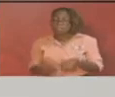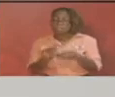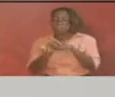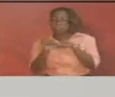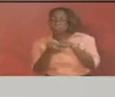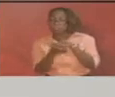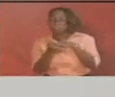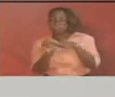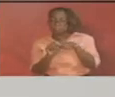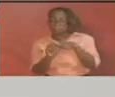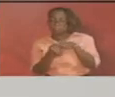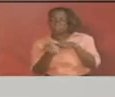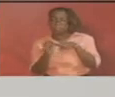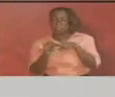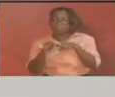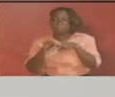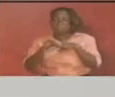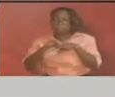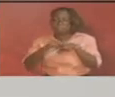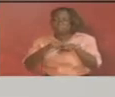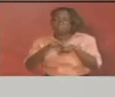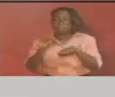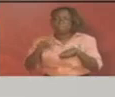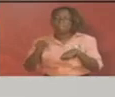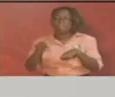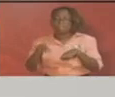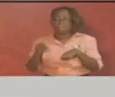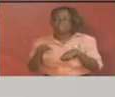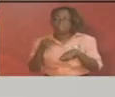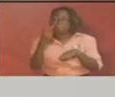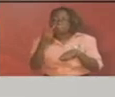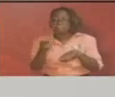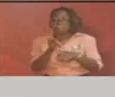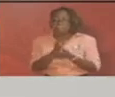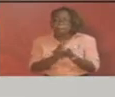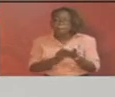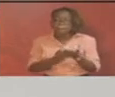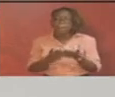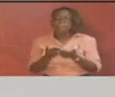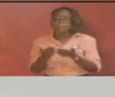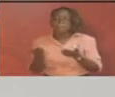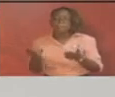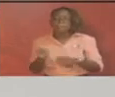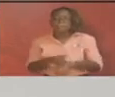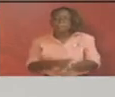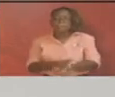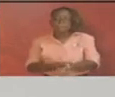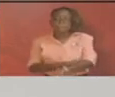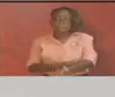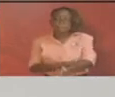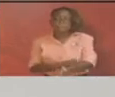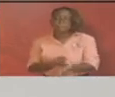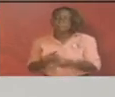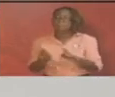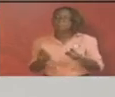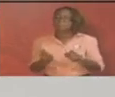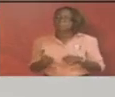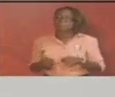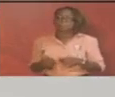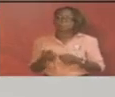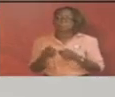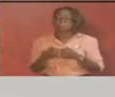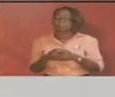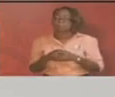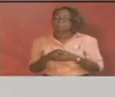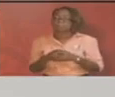So we have seen some skin manifestations, but they haven't been, it has been as a result of the viral illness. And of